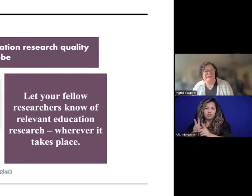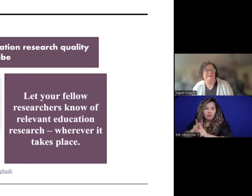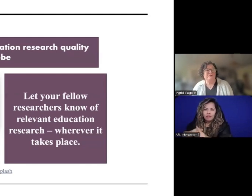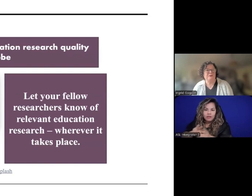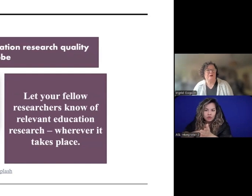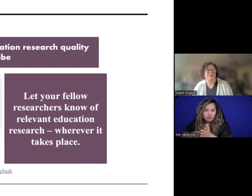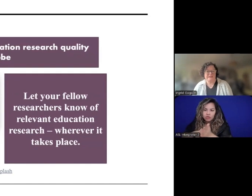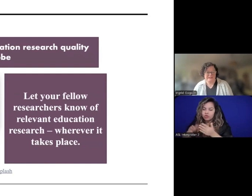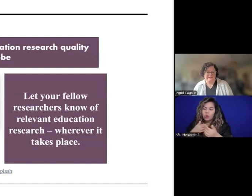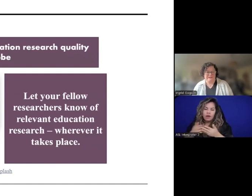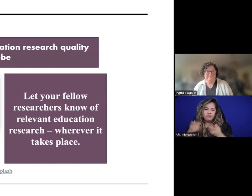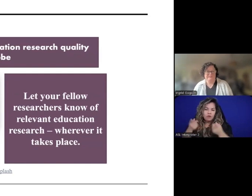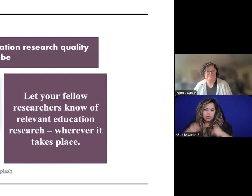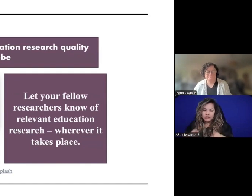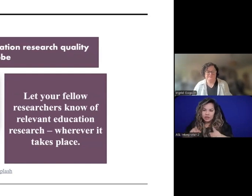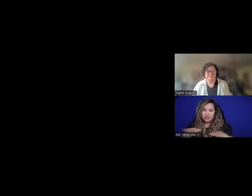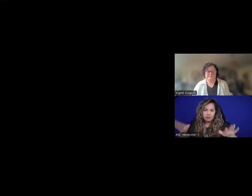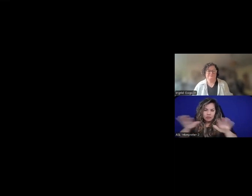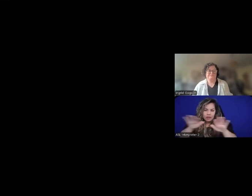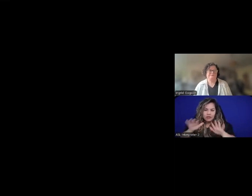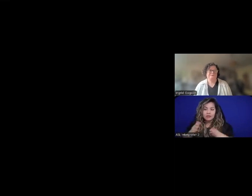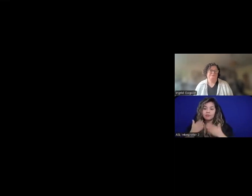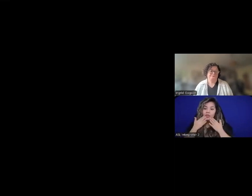for listening to our presentation.